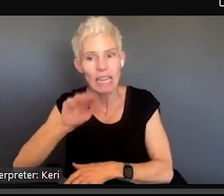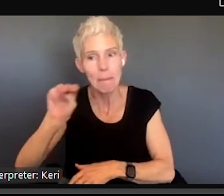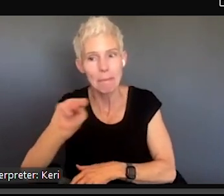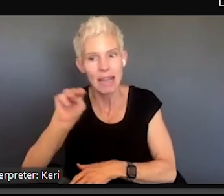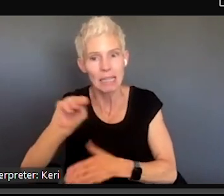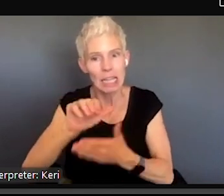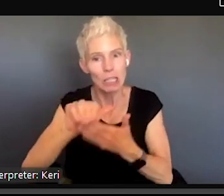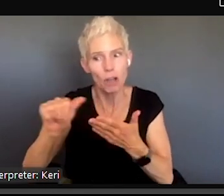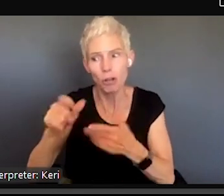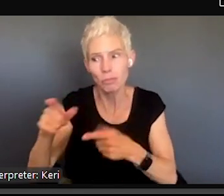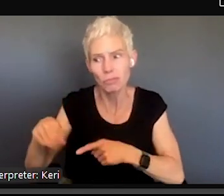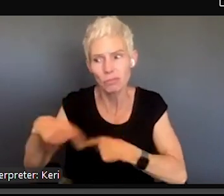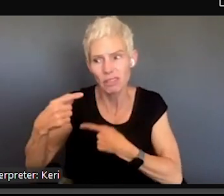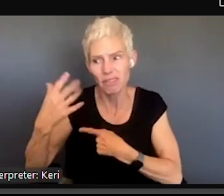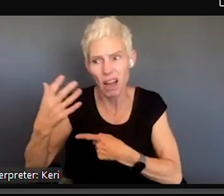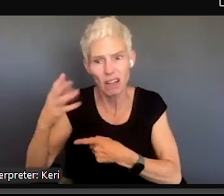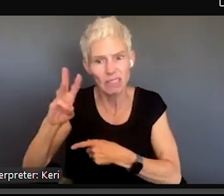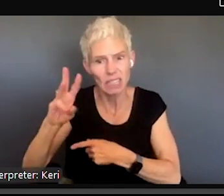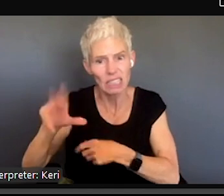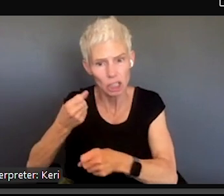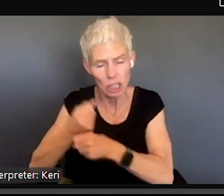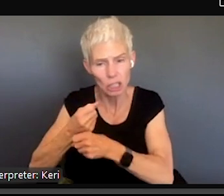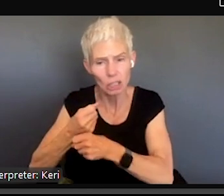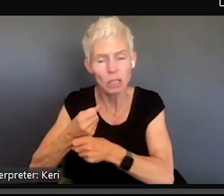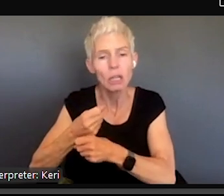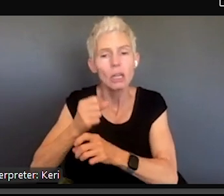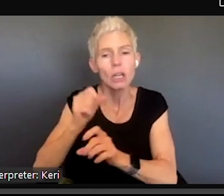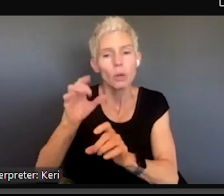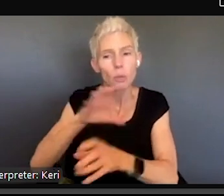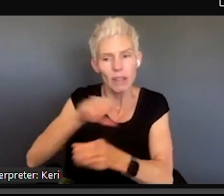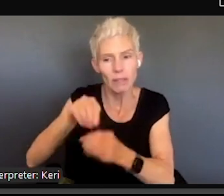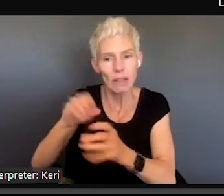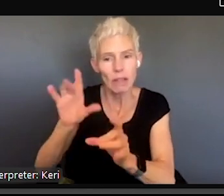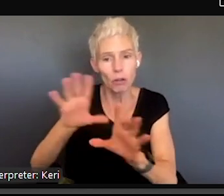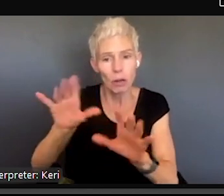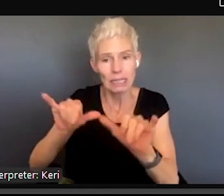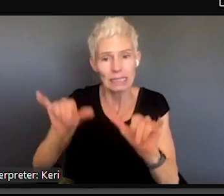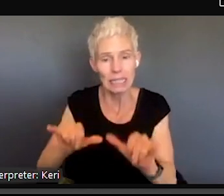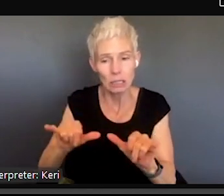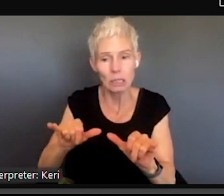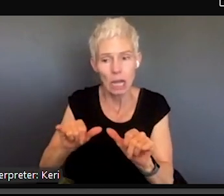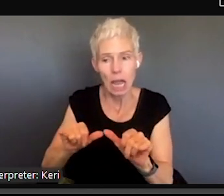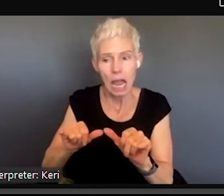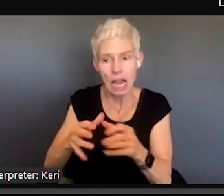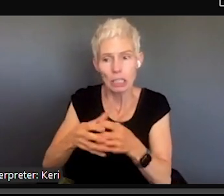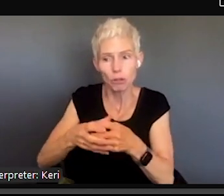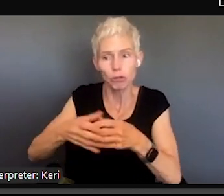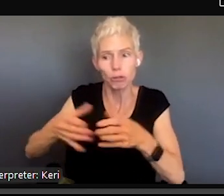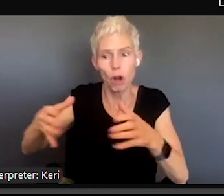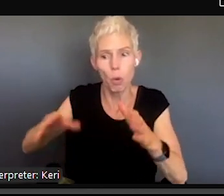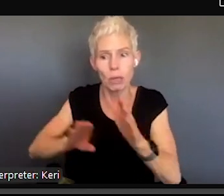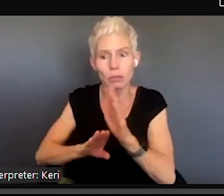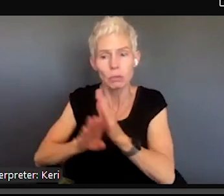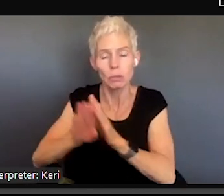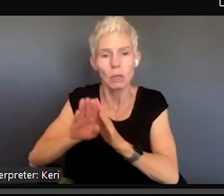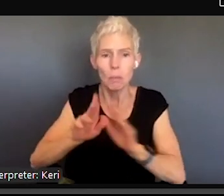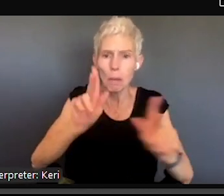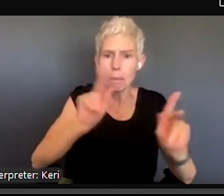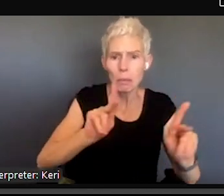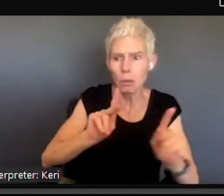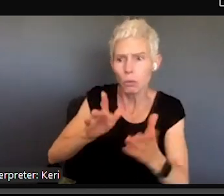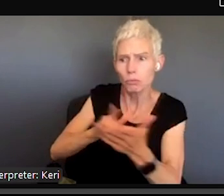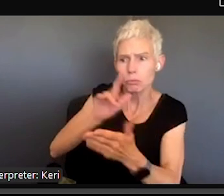past 5 or 6 years in the crisis system. So we're building it, but everybody is using it, right? Which